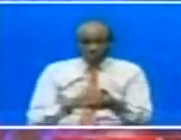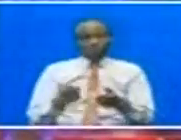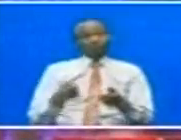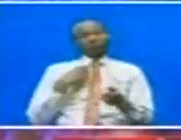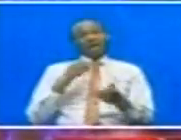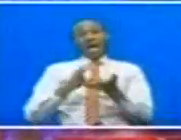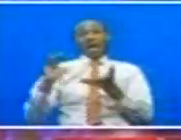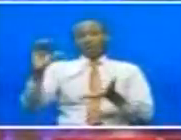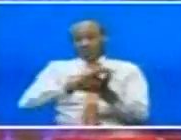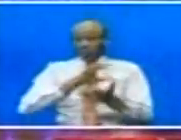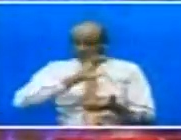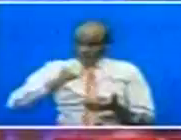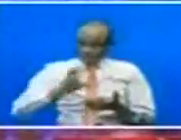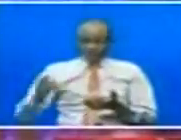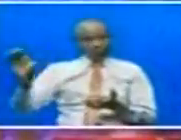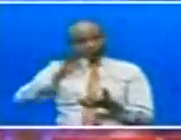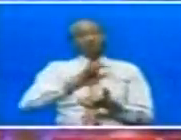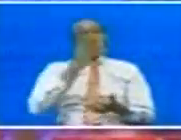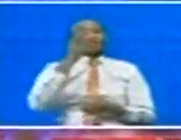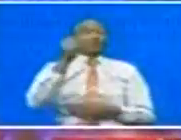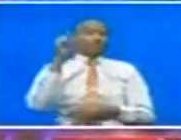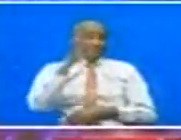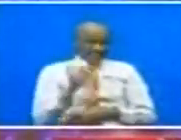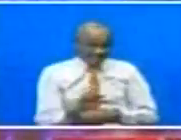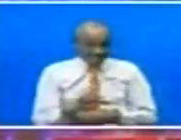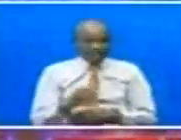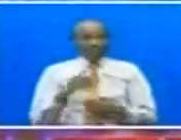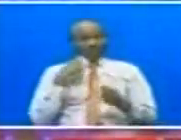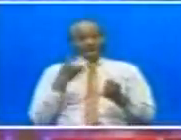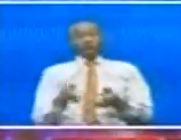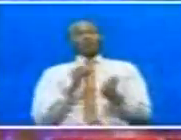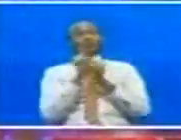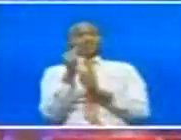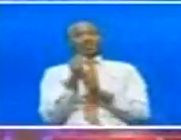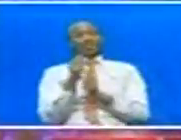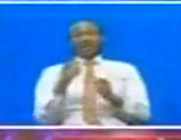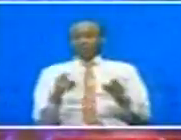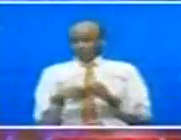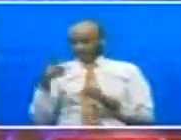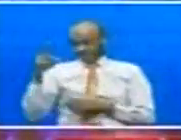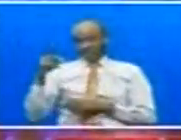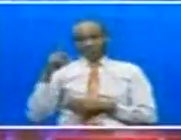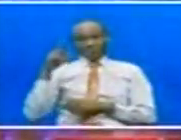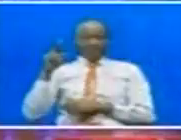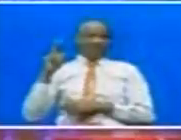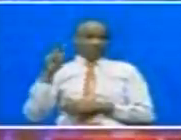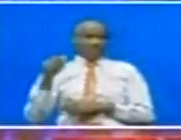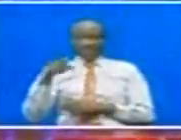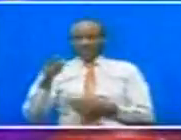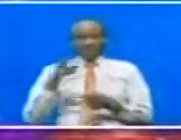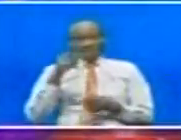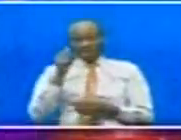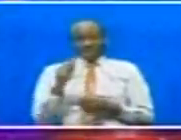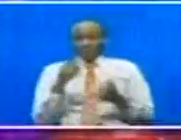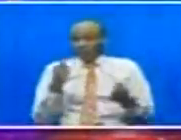of allocation to counties to 45% from 15% from revenues. They just don't tell us where the revenues are going to